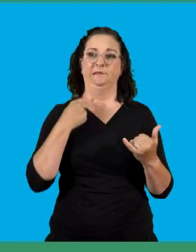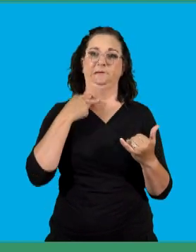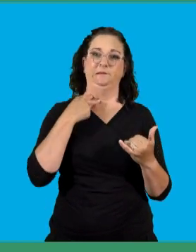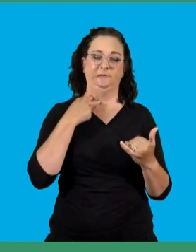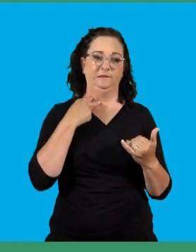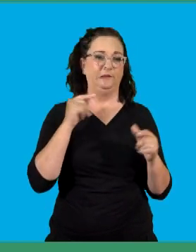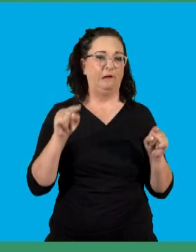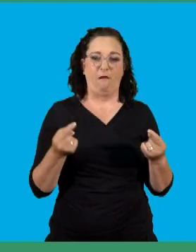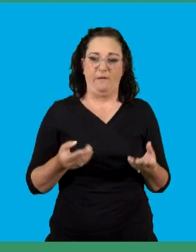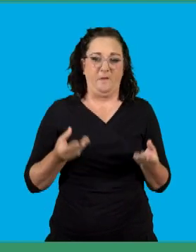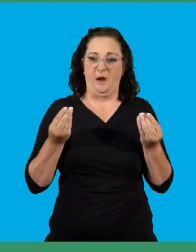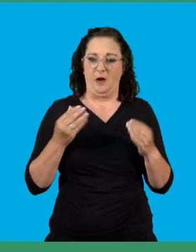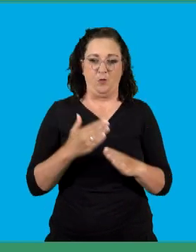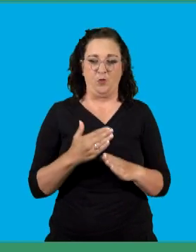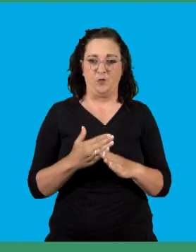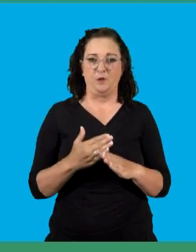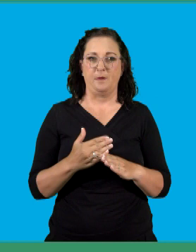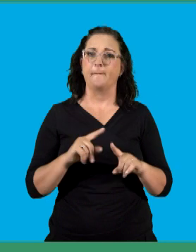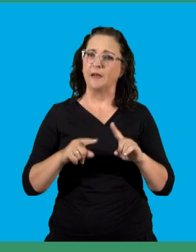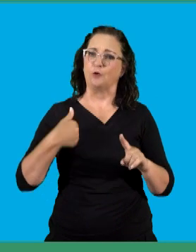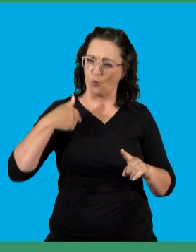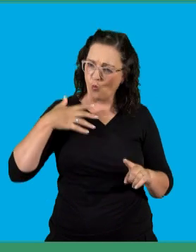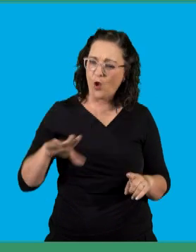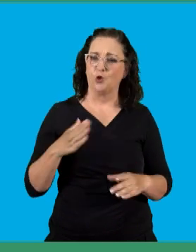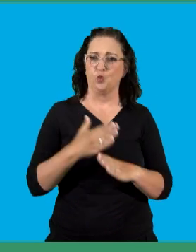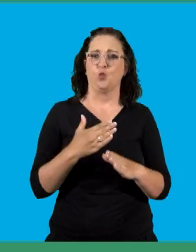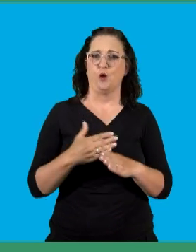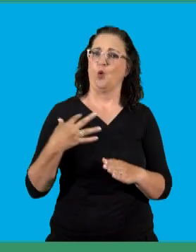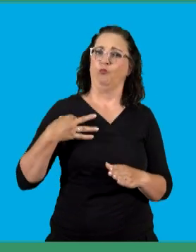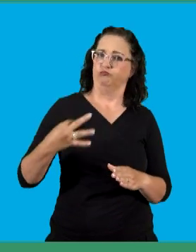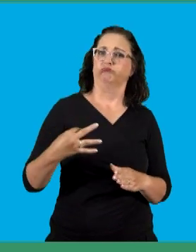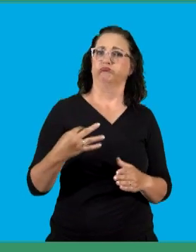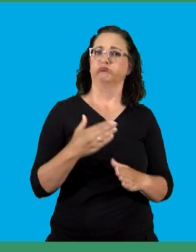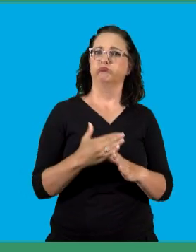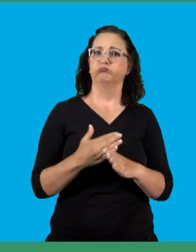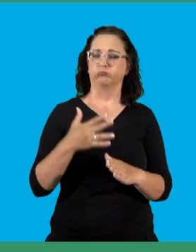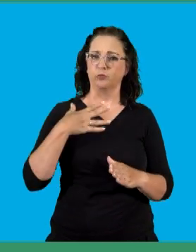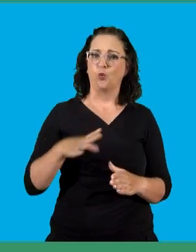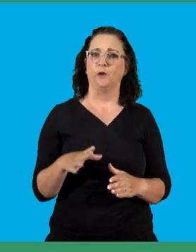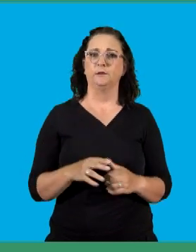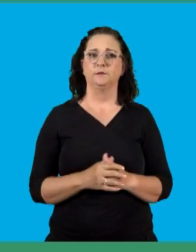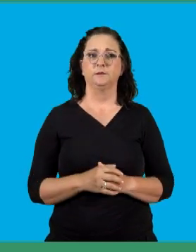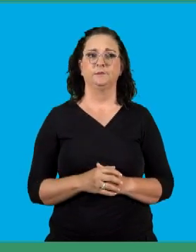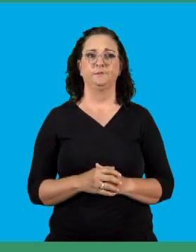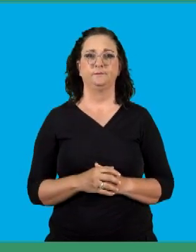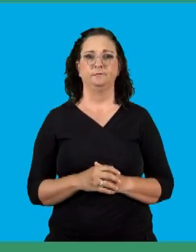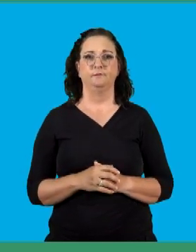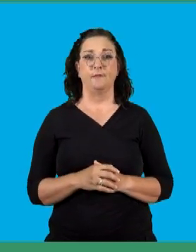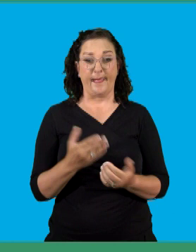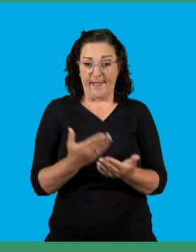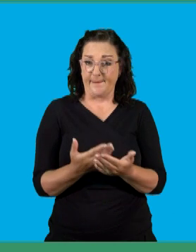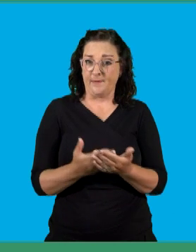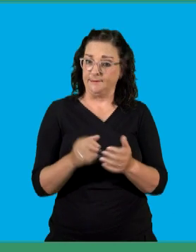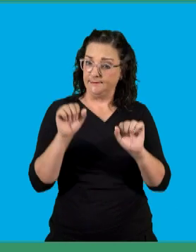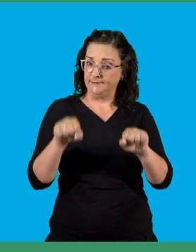not able to find work despite being willing and able to work. So we are referring, when we say